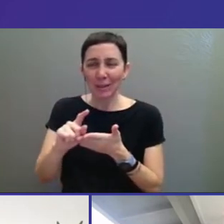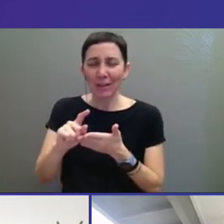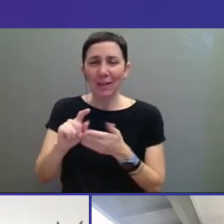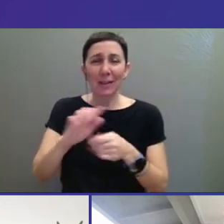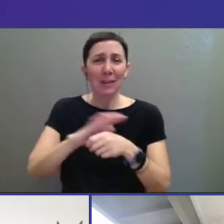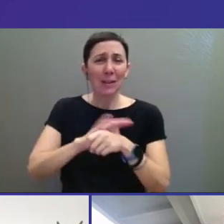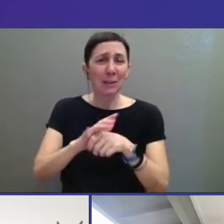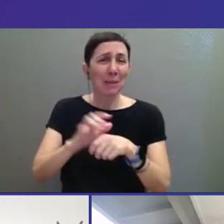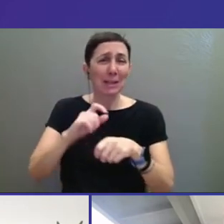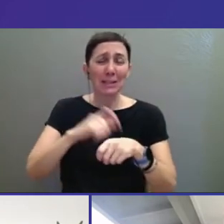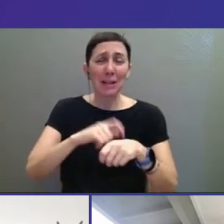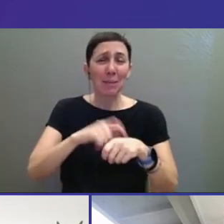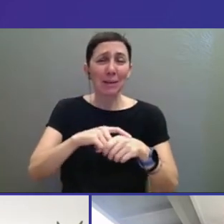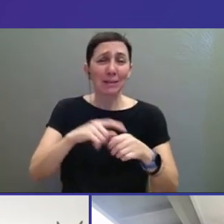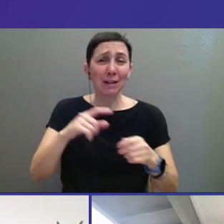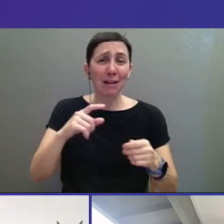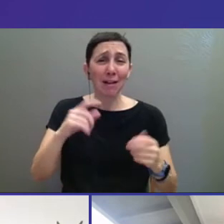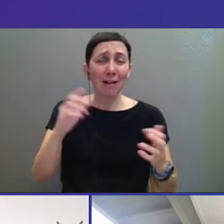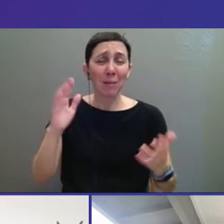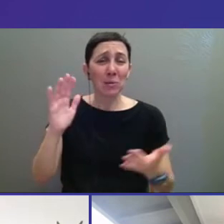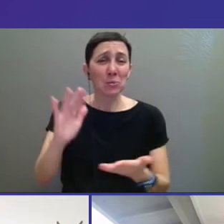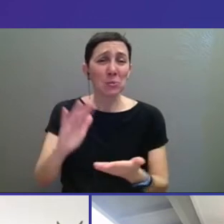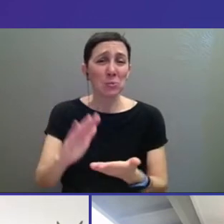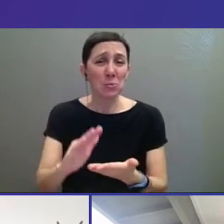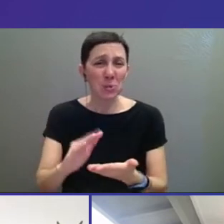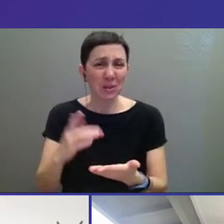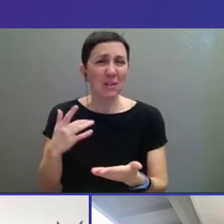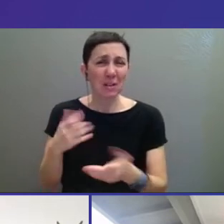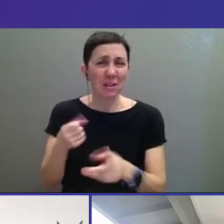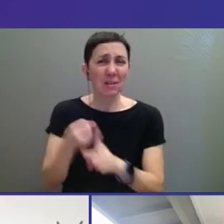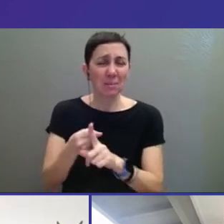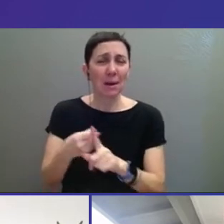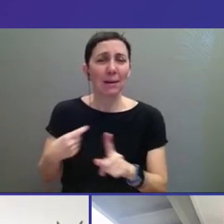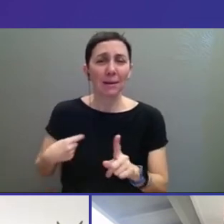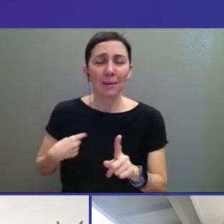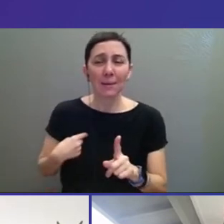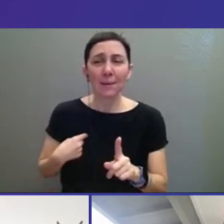very present for me. And so,